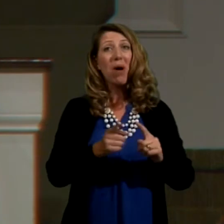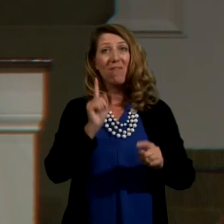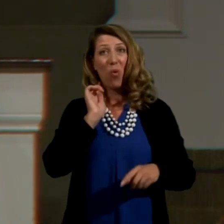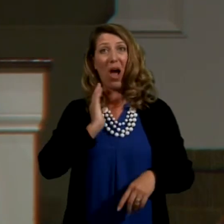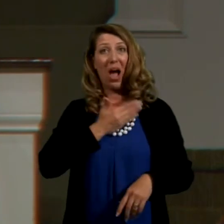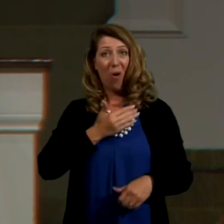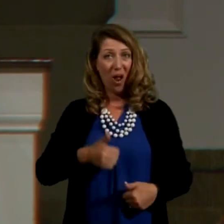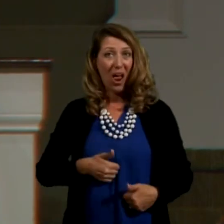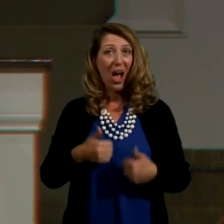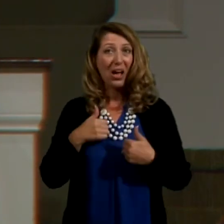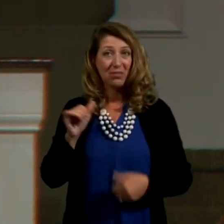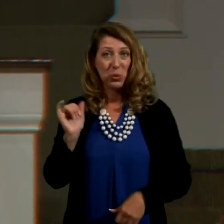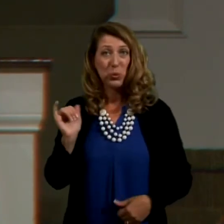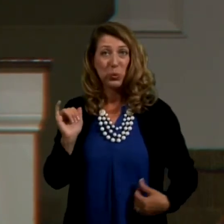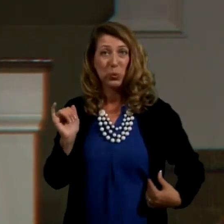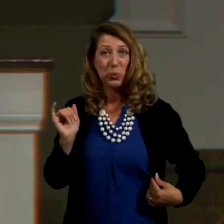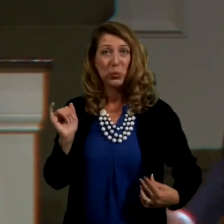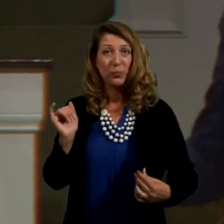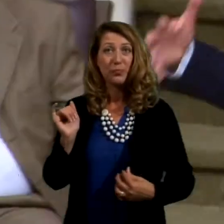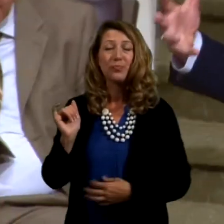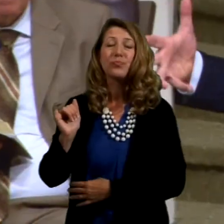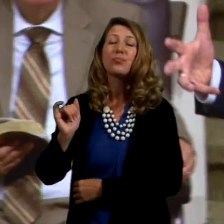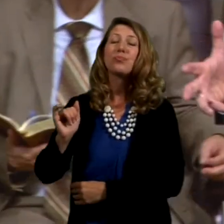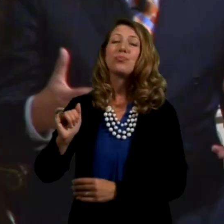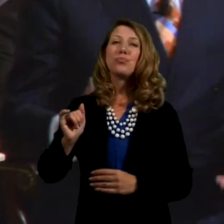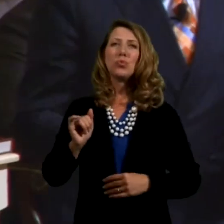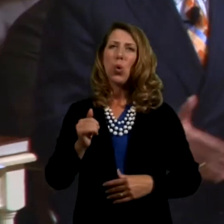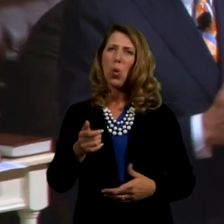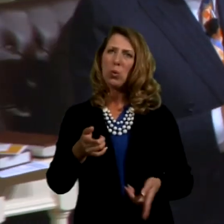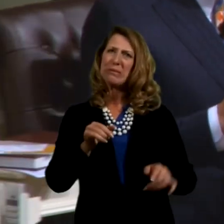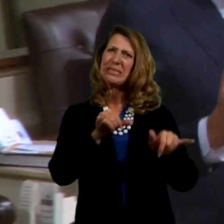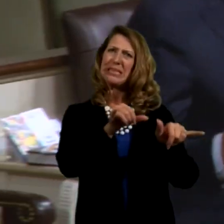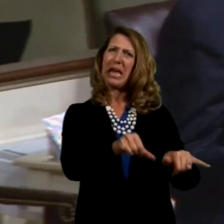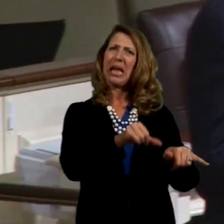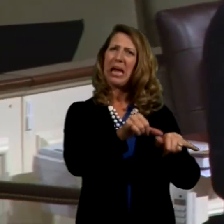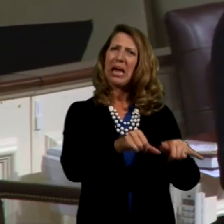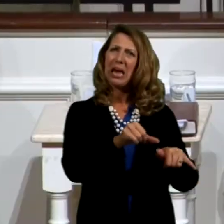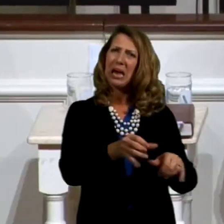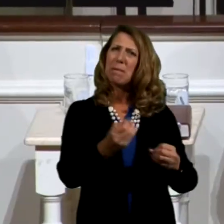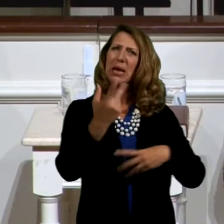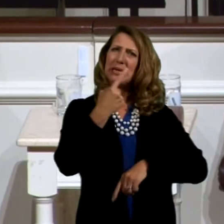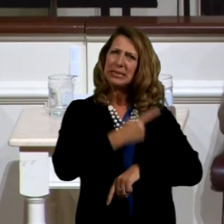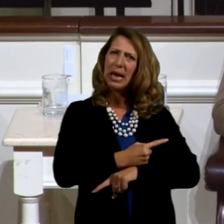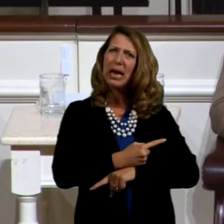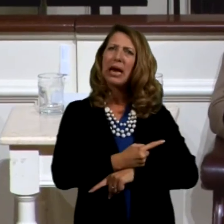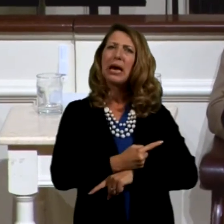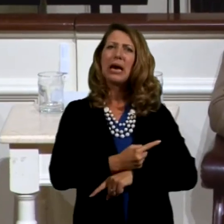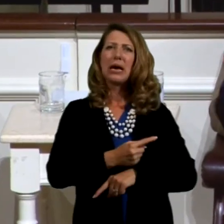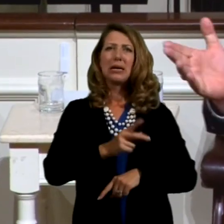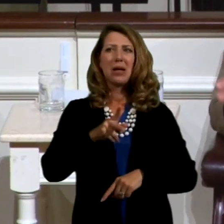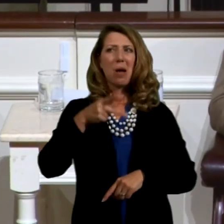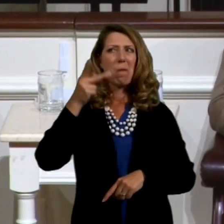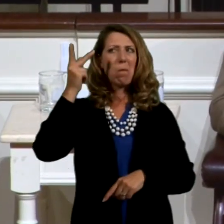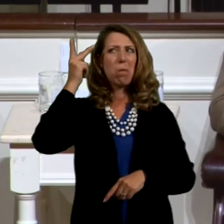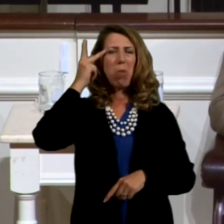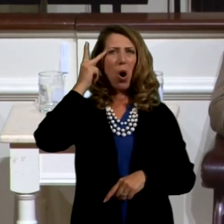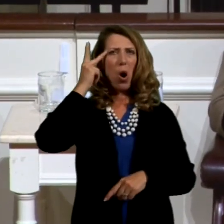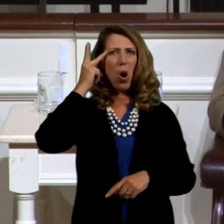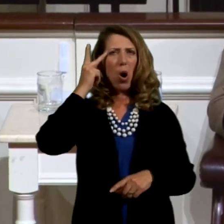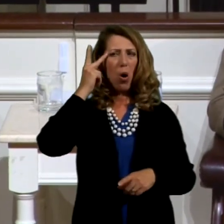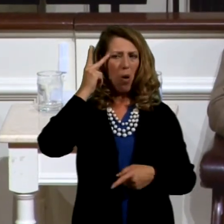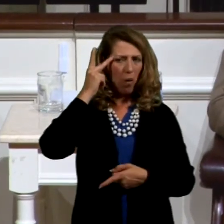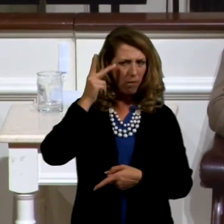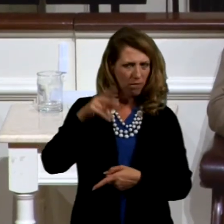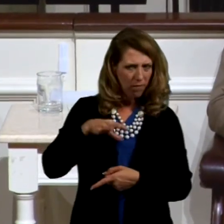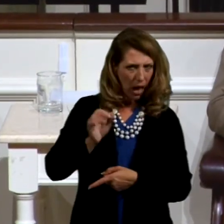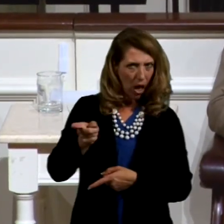All right. So we find here that after they had stayed there for many days, Paul heard when they were going to go. He says,